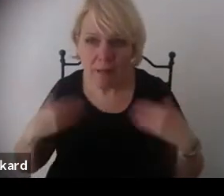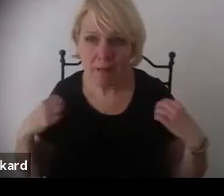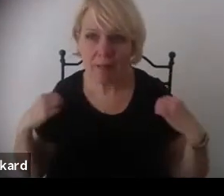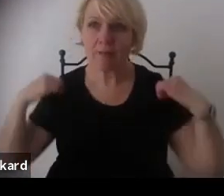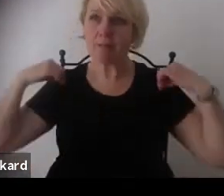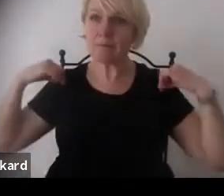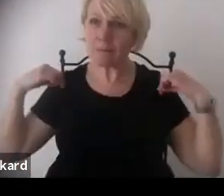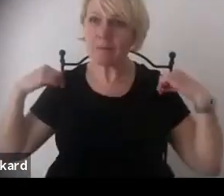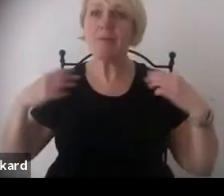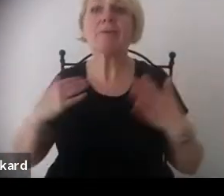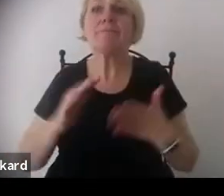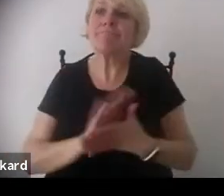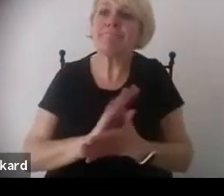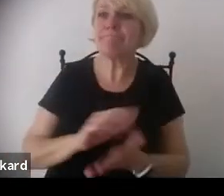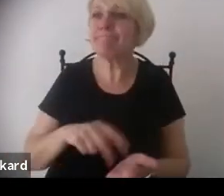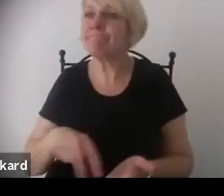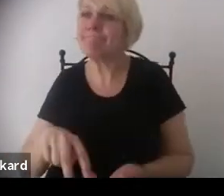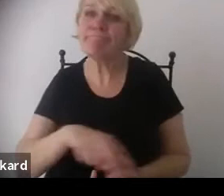underlying